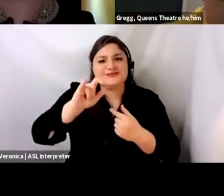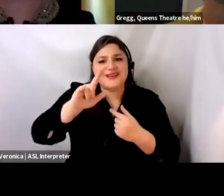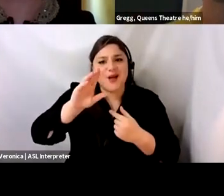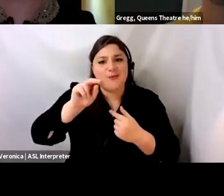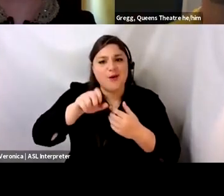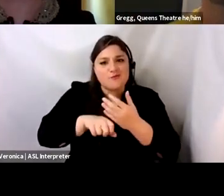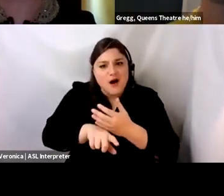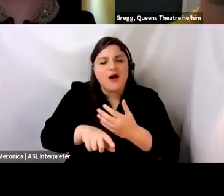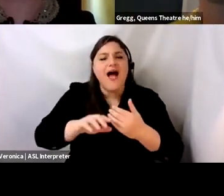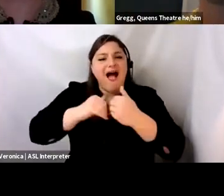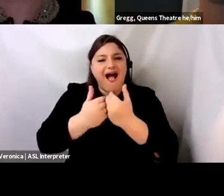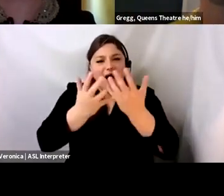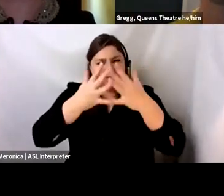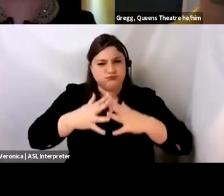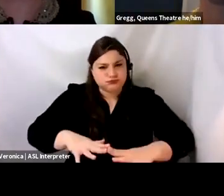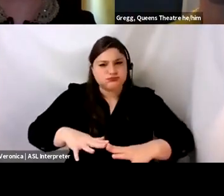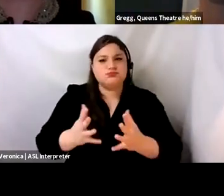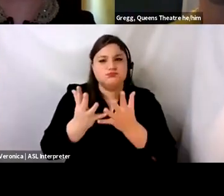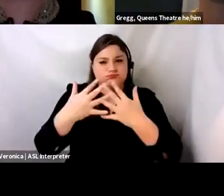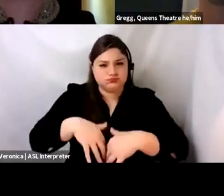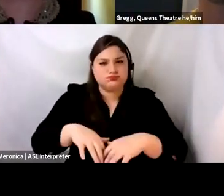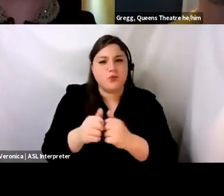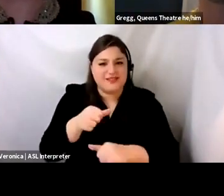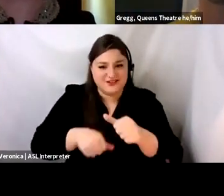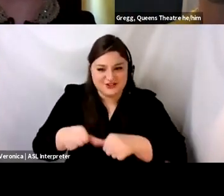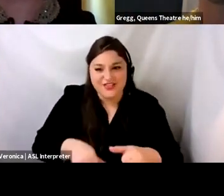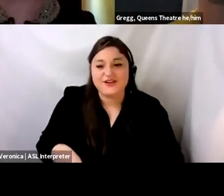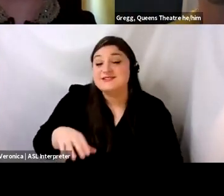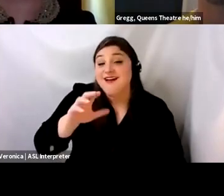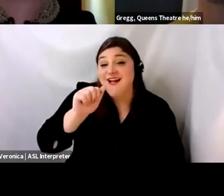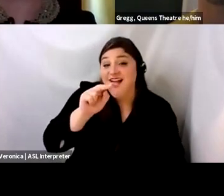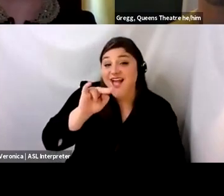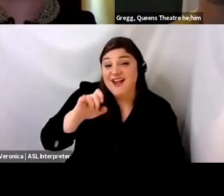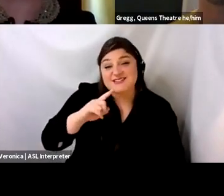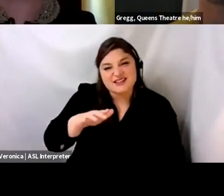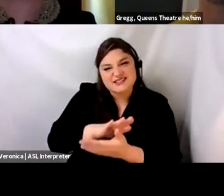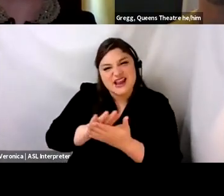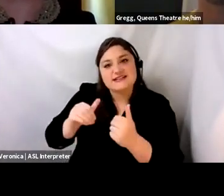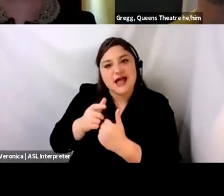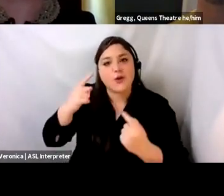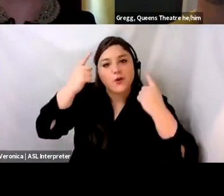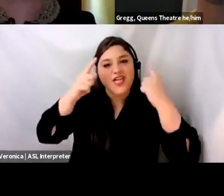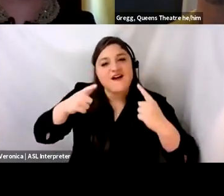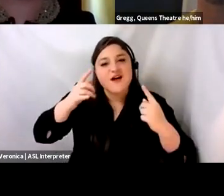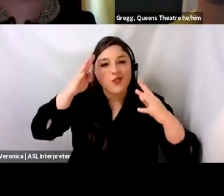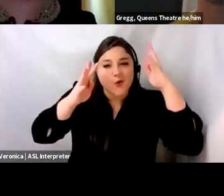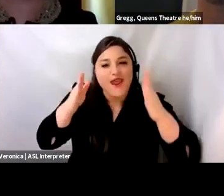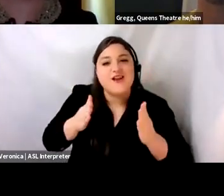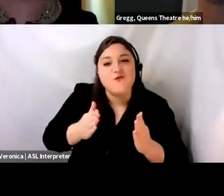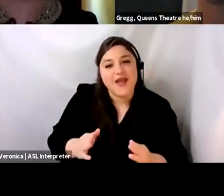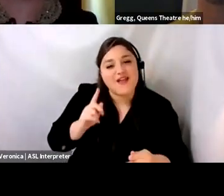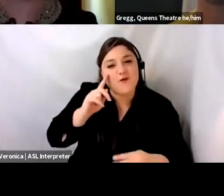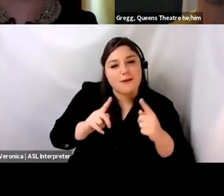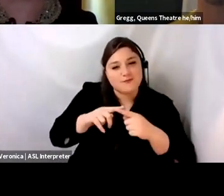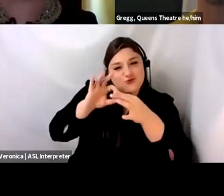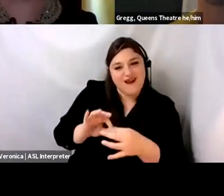love how you're using sort of a different medium to, to connect people to dance. It's very exciting. It's very exciting to us. And we want, we will continue